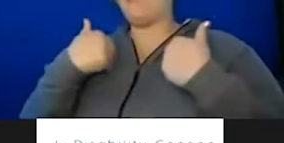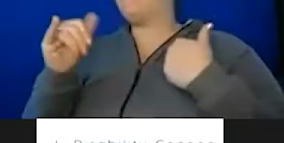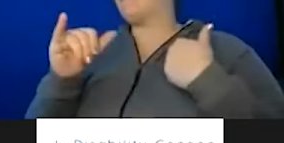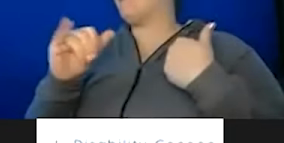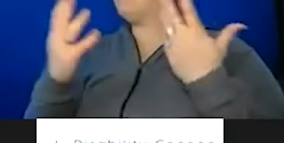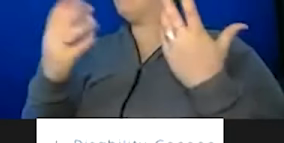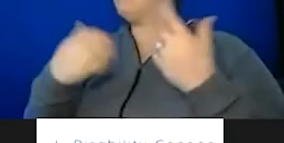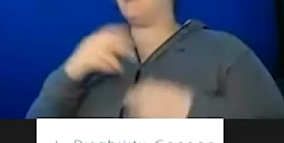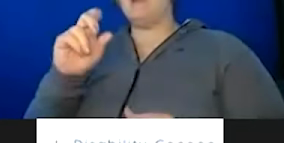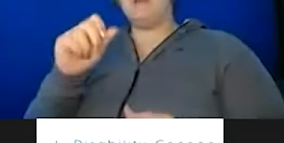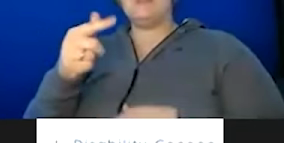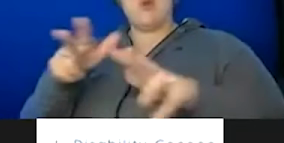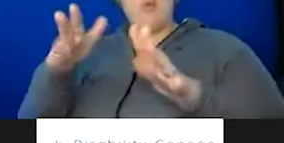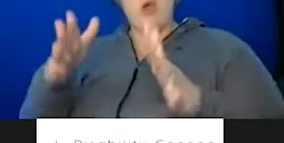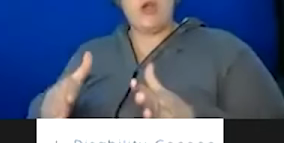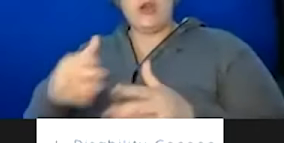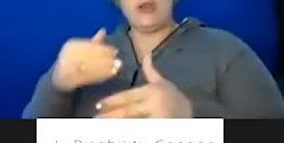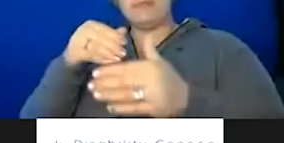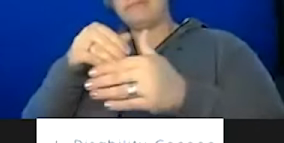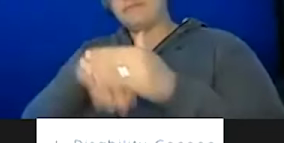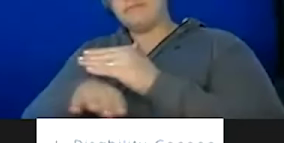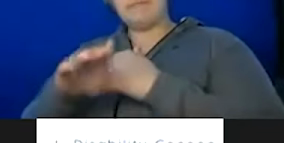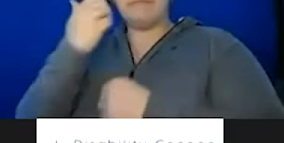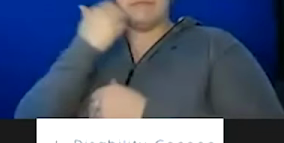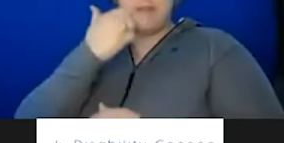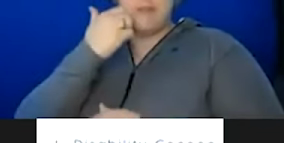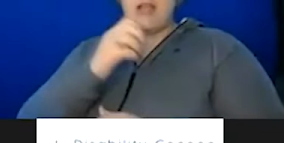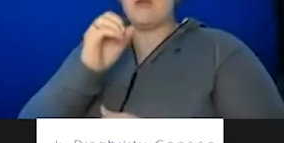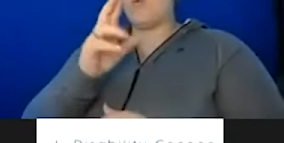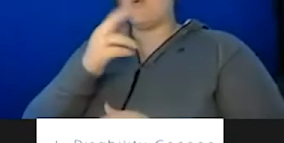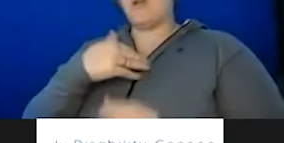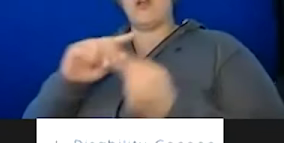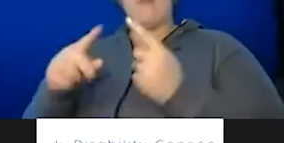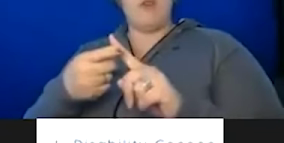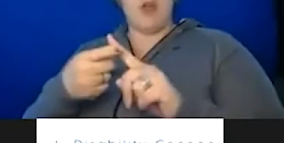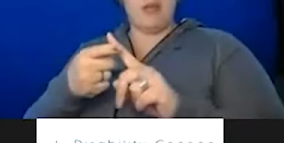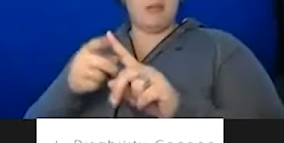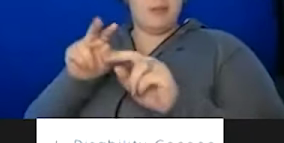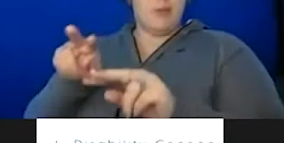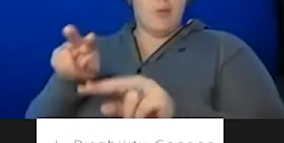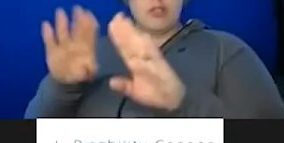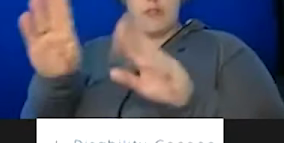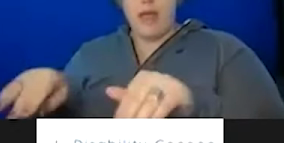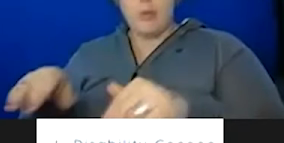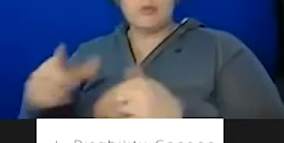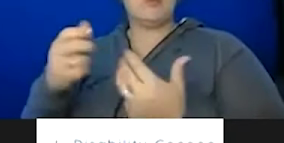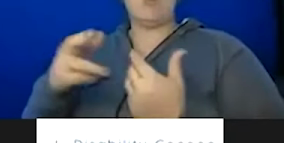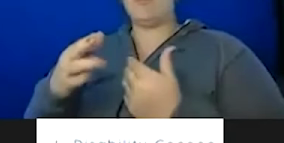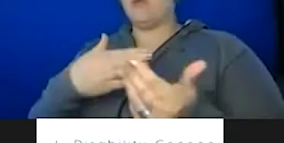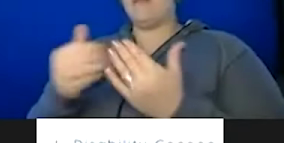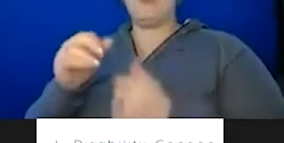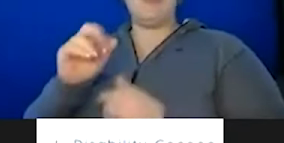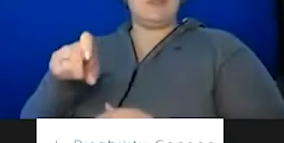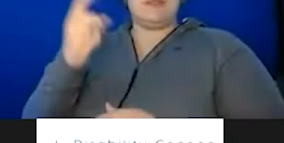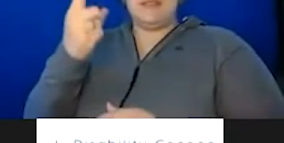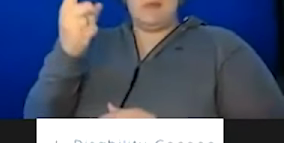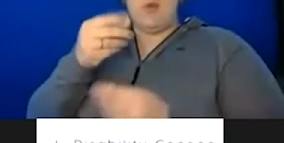dog walker coming by, or you have a friend coming by if you're out of town and you need someone to feed